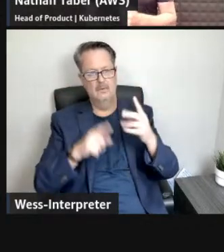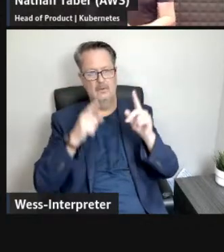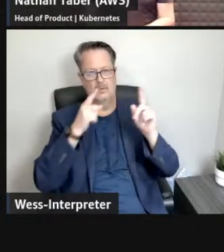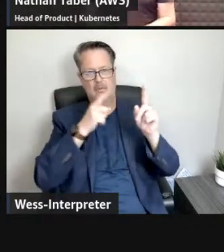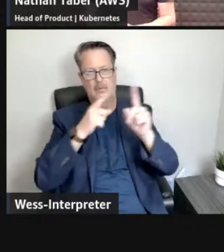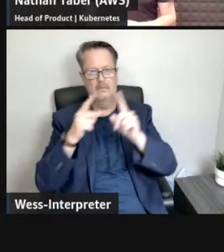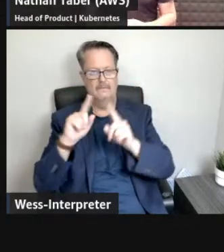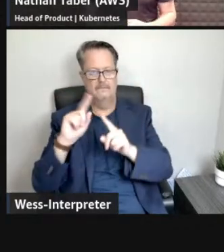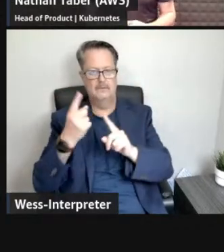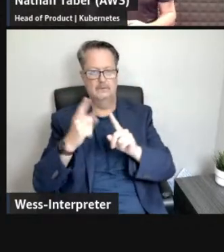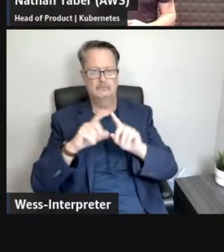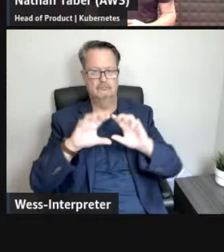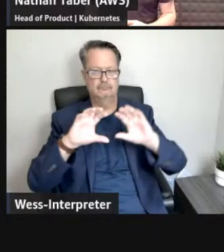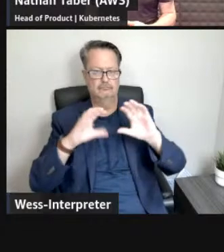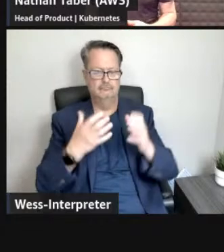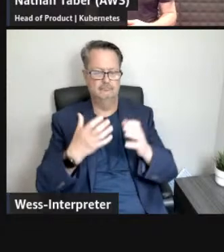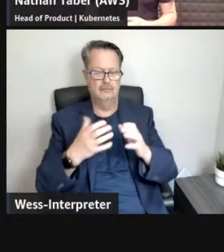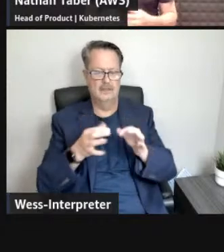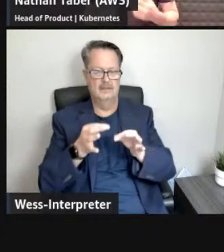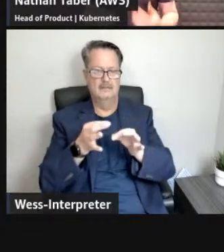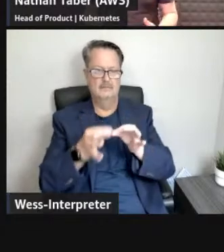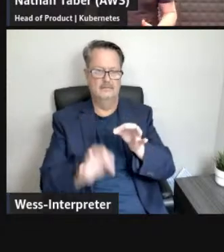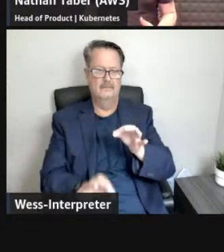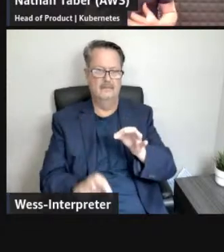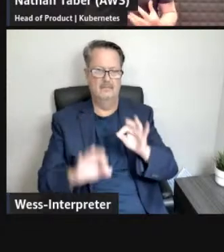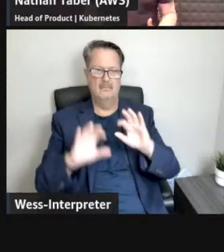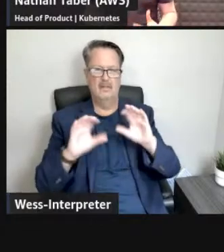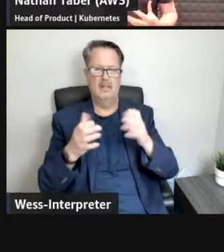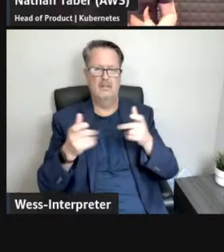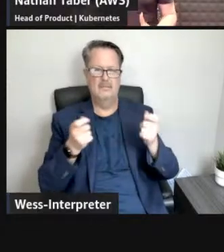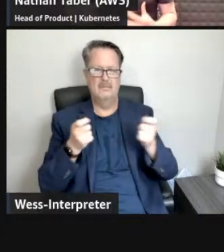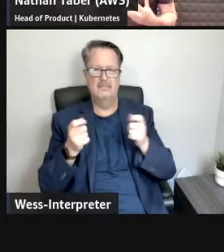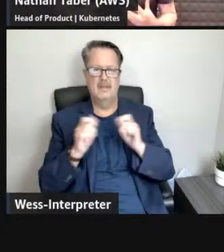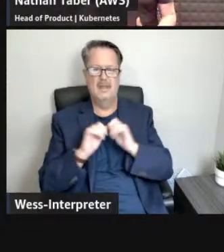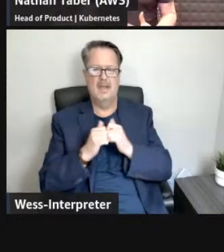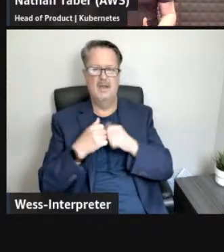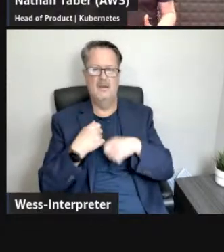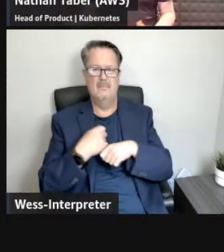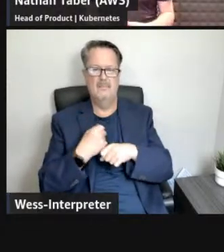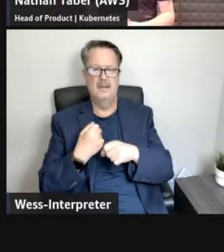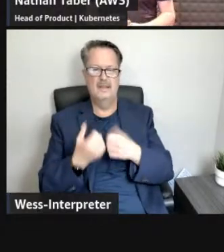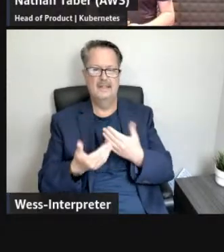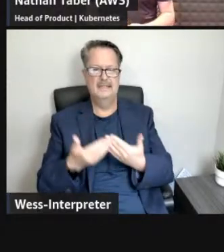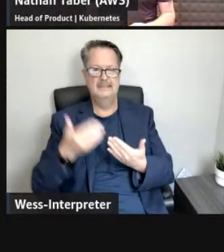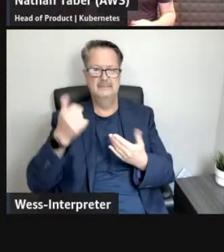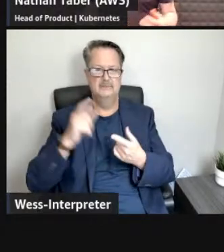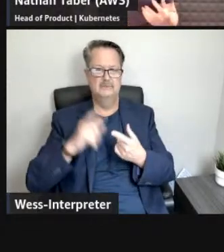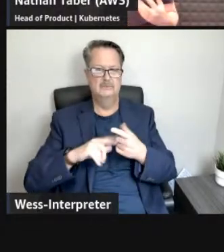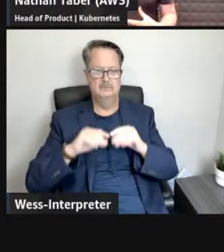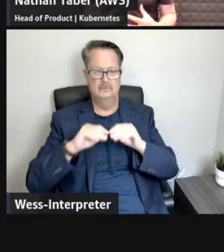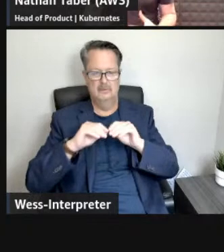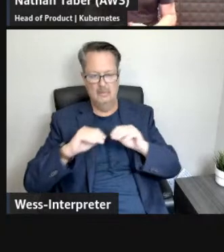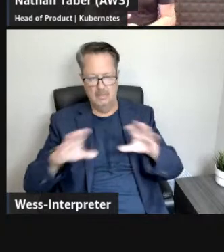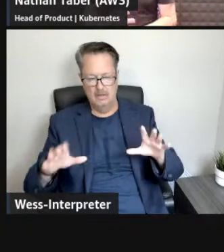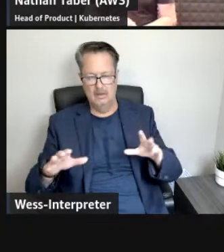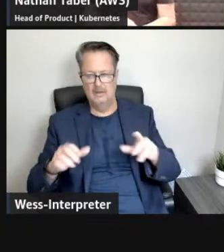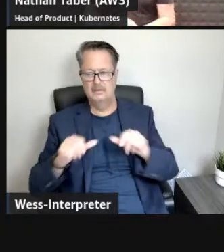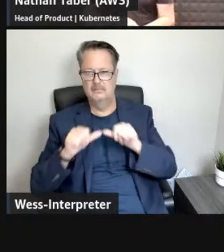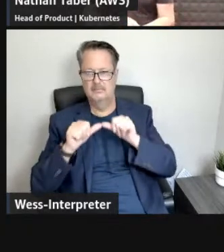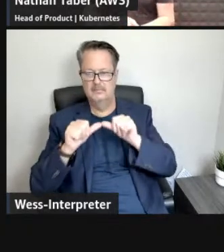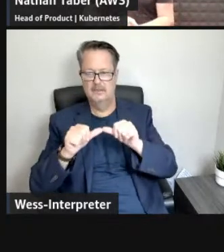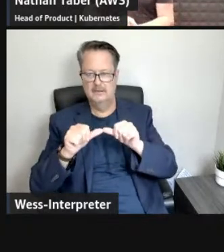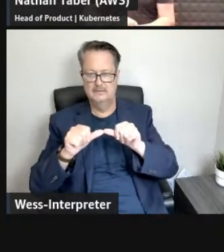centralized and simplified cluster management. How do we make it easier to launch and maintain lots of clusters from a centralized